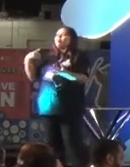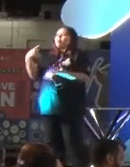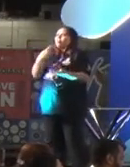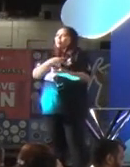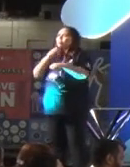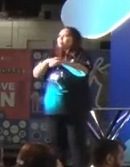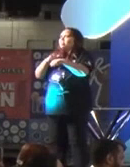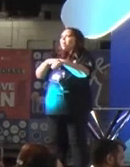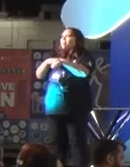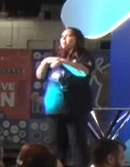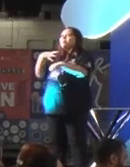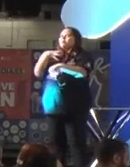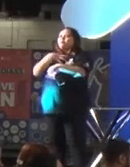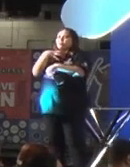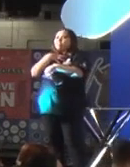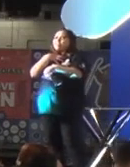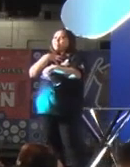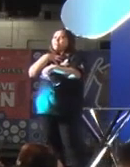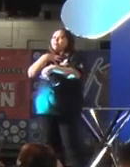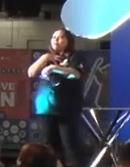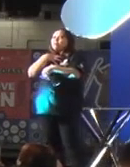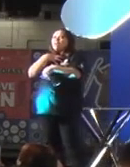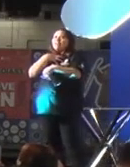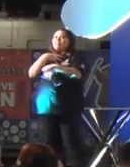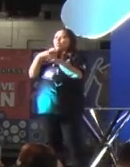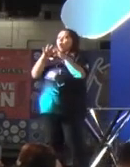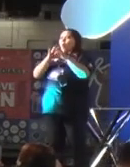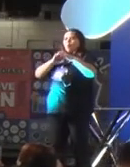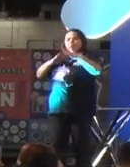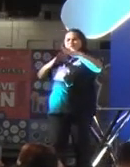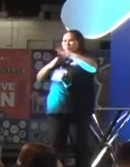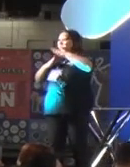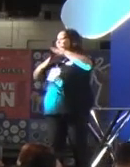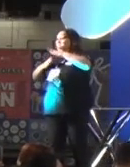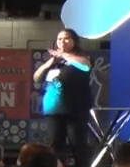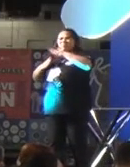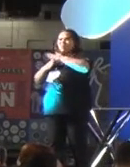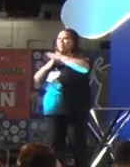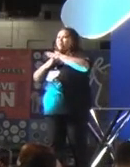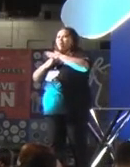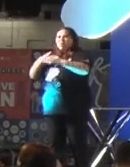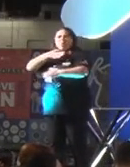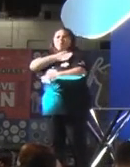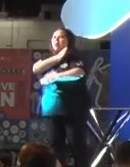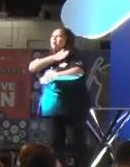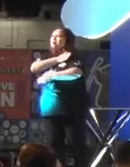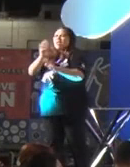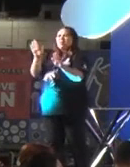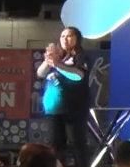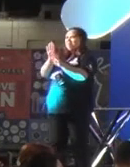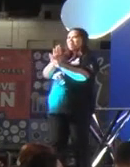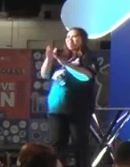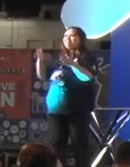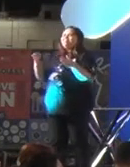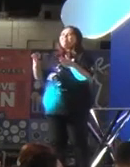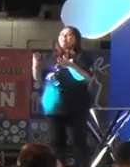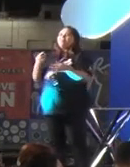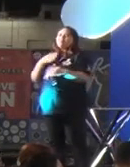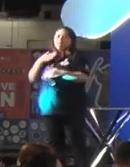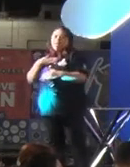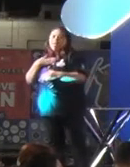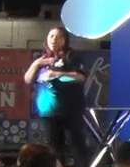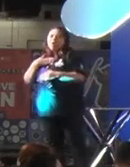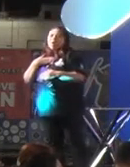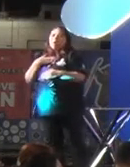called unbounded by the prejudice of common sense. So in my case, that means